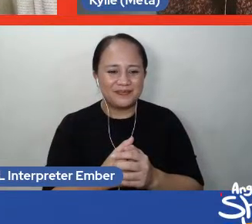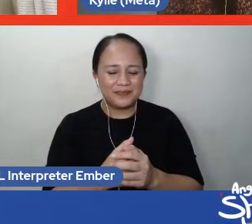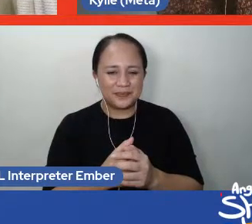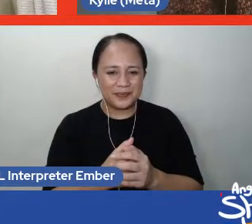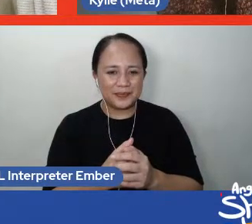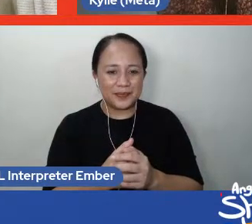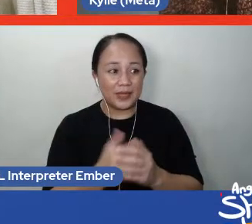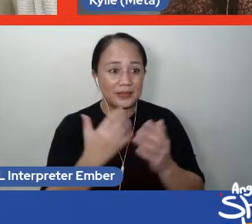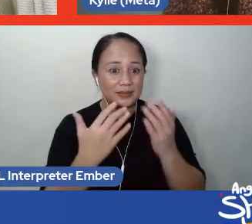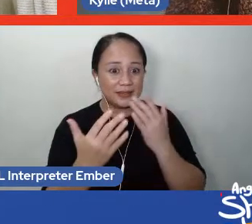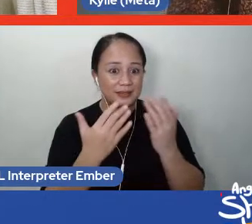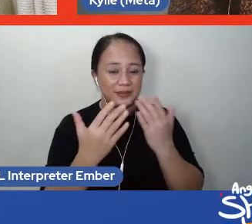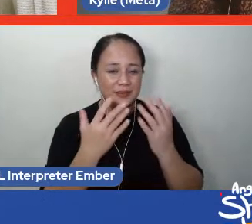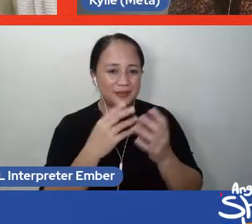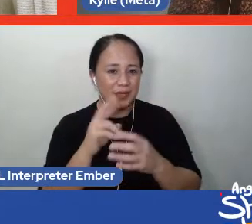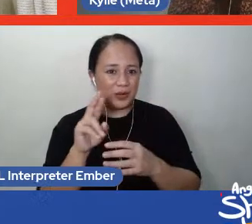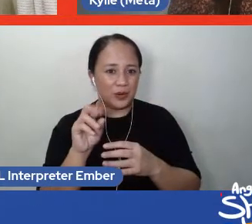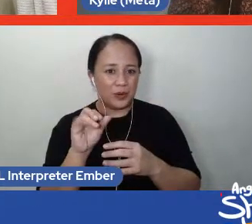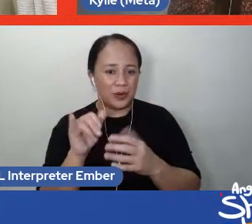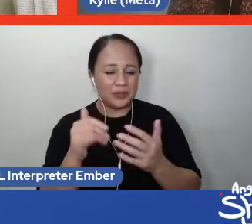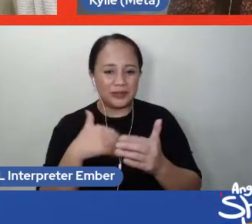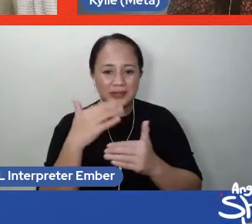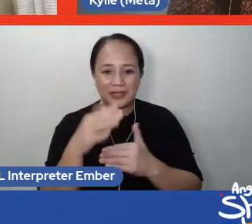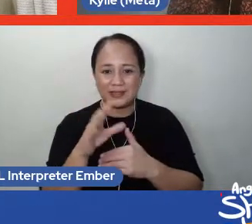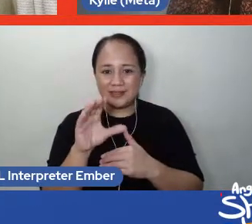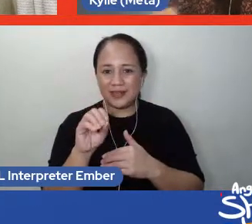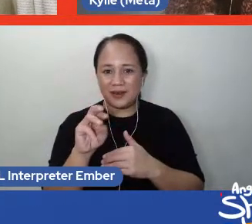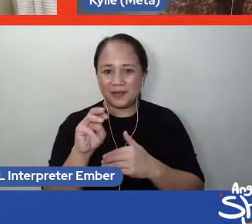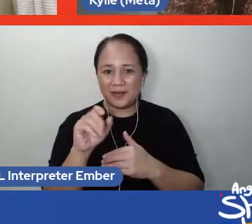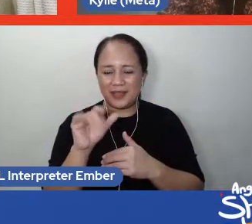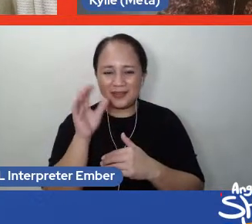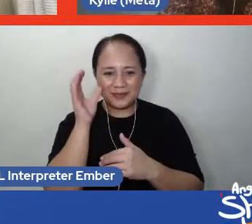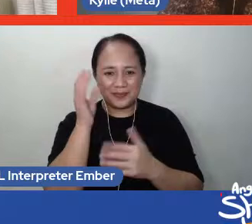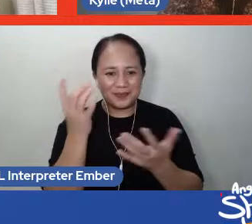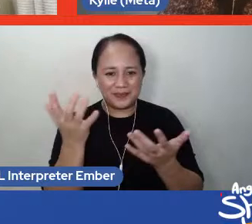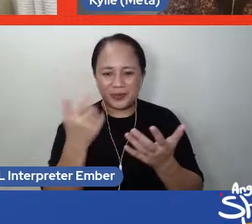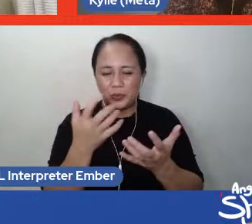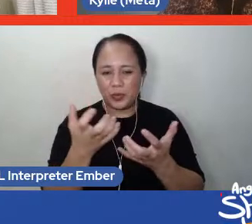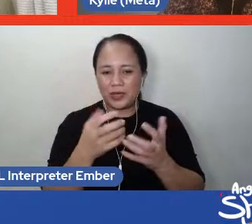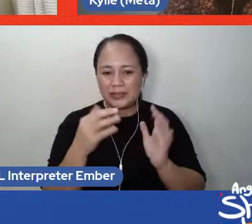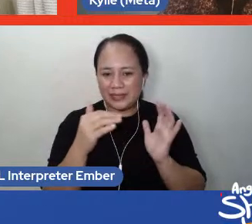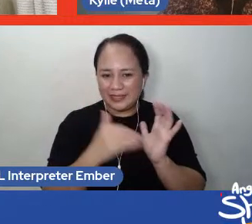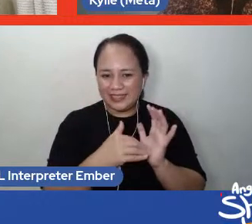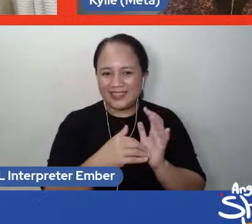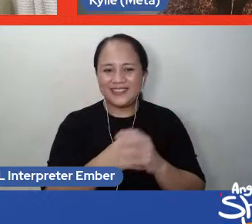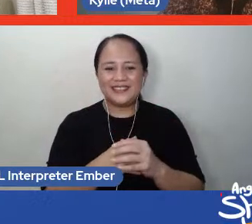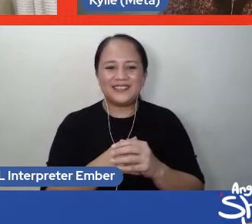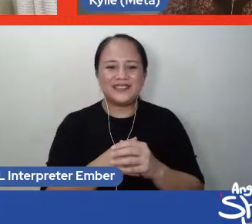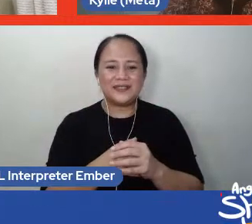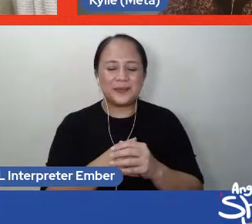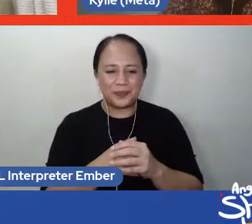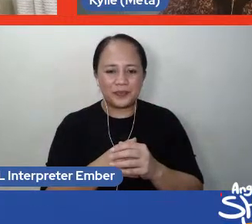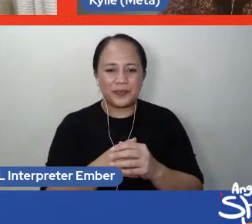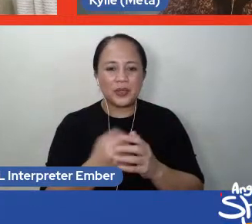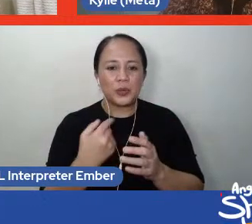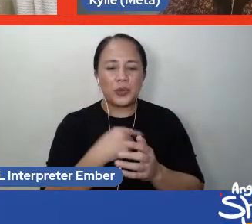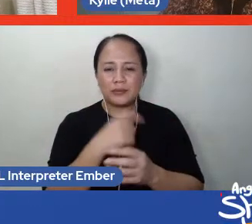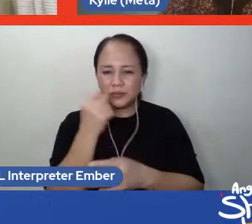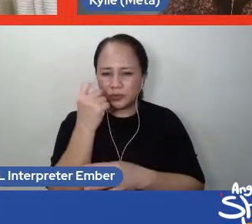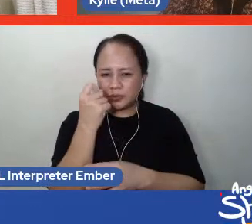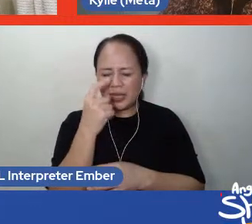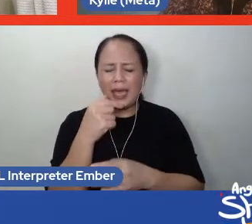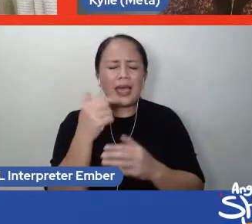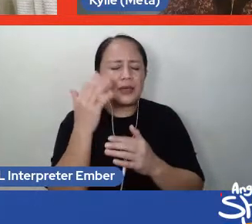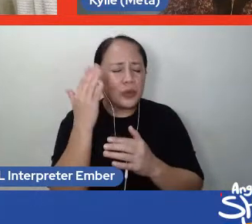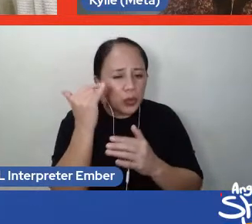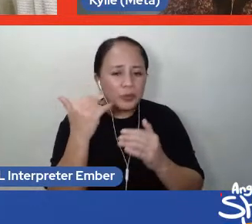Thank you so much, Roy. Carmela? Thank you, Haj. I just want to repeat that we have to understand. I hope we